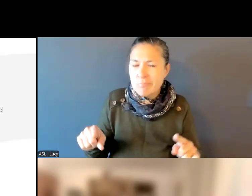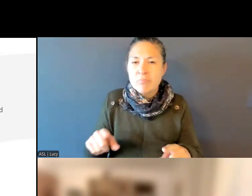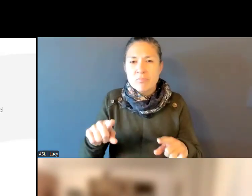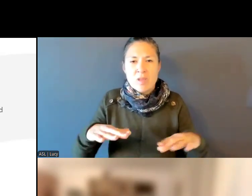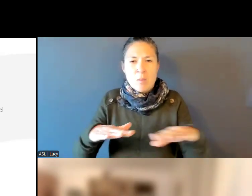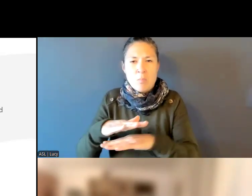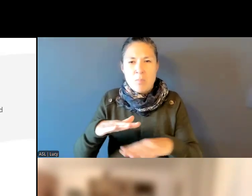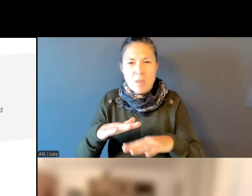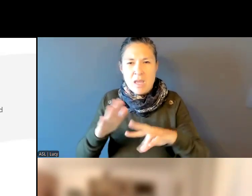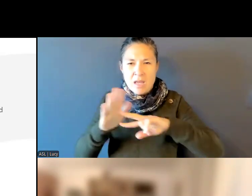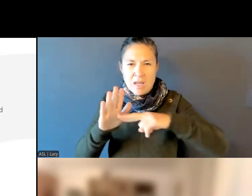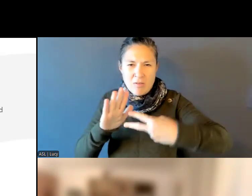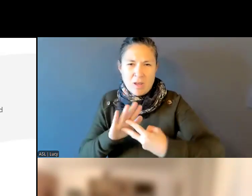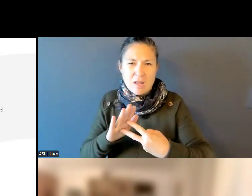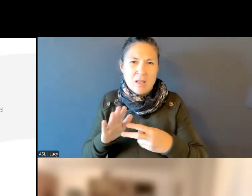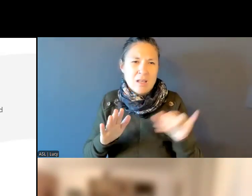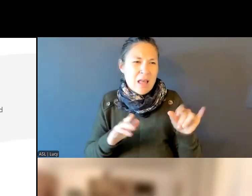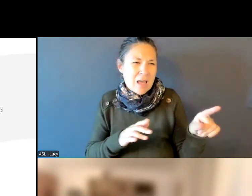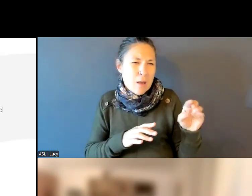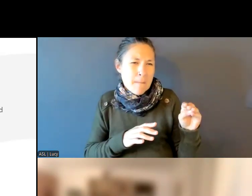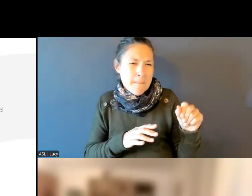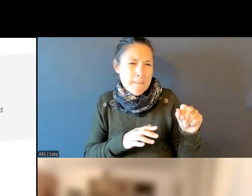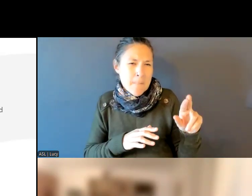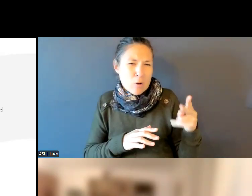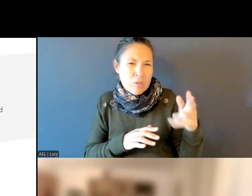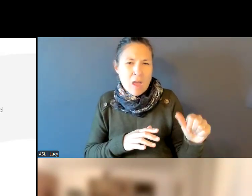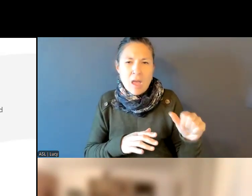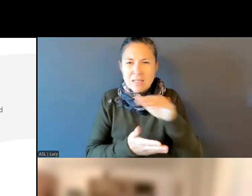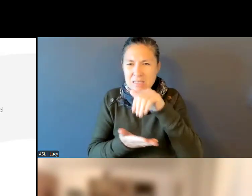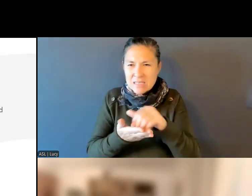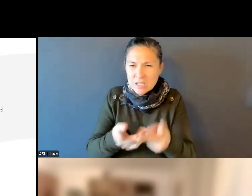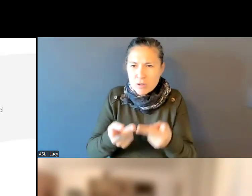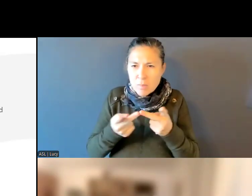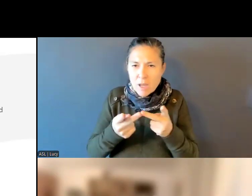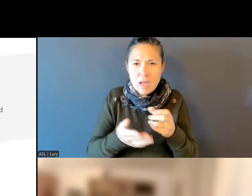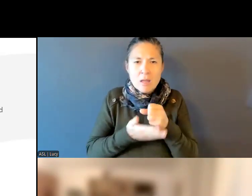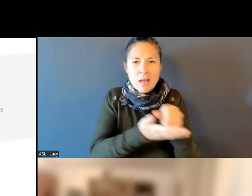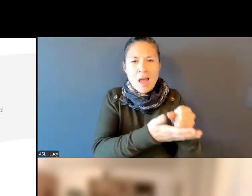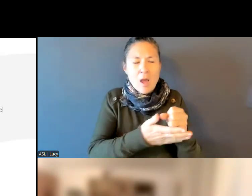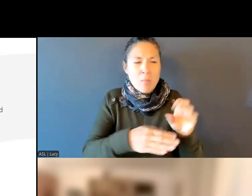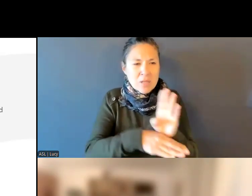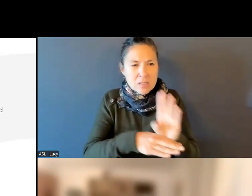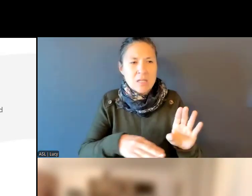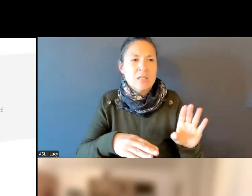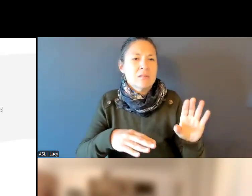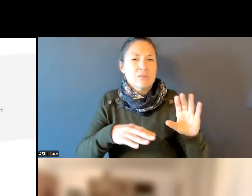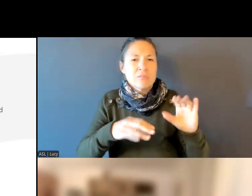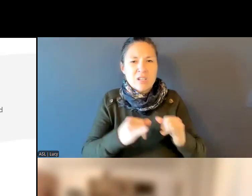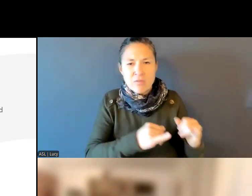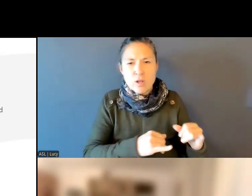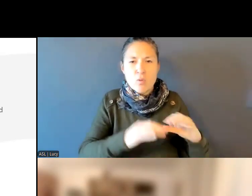this slide, similar to what Martha said: a centralized resource to help individuals, businesses, and organizations navigate the